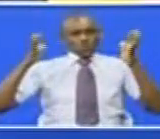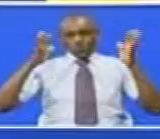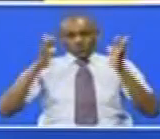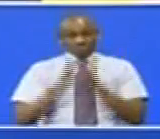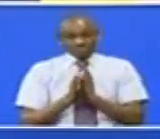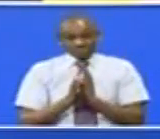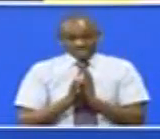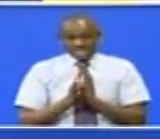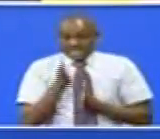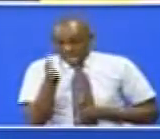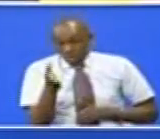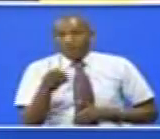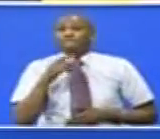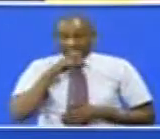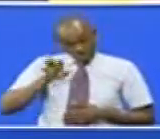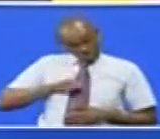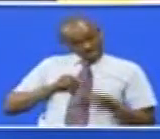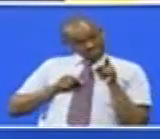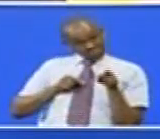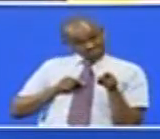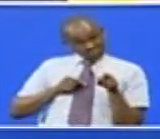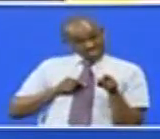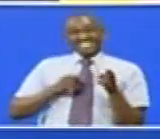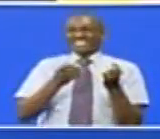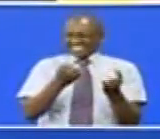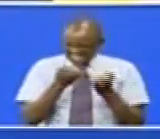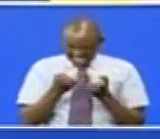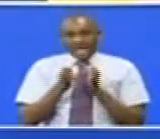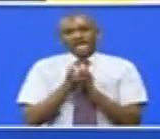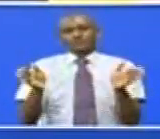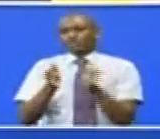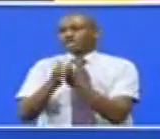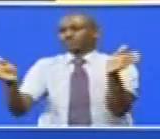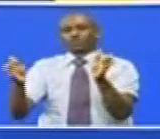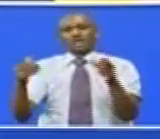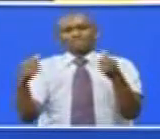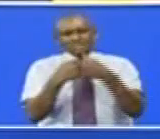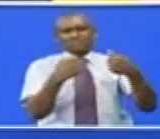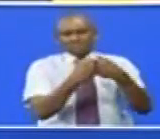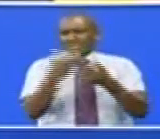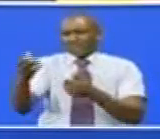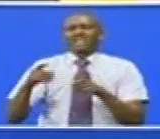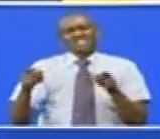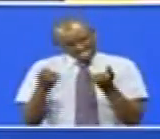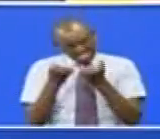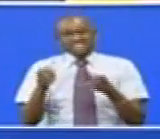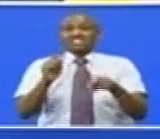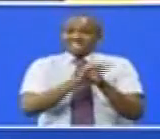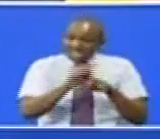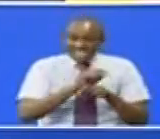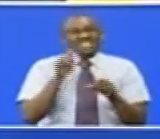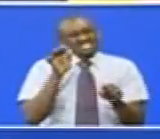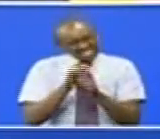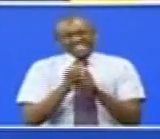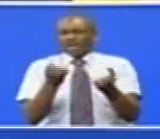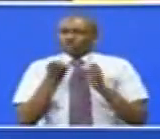And men and women need exposure, need training, need a lot of work